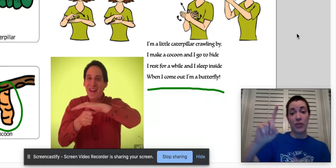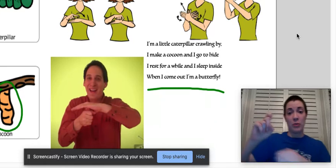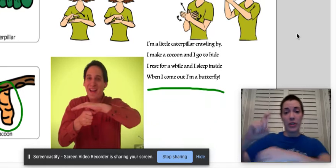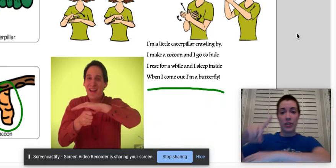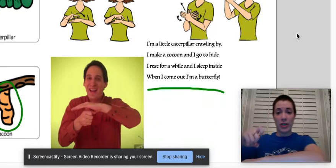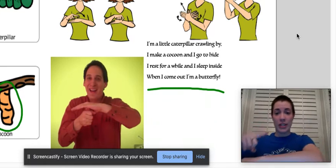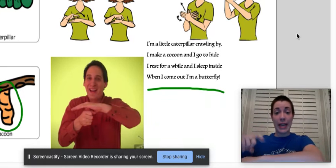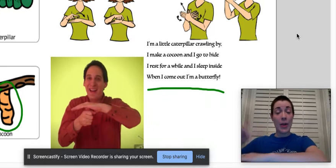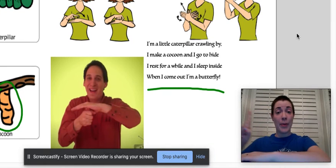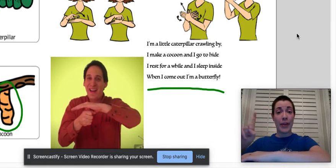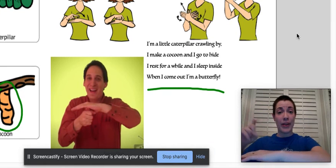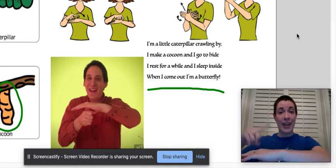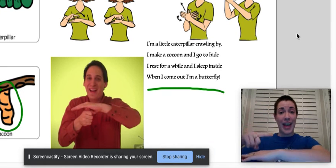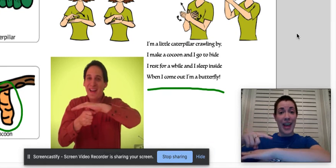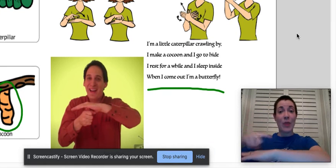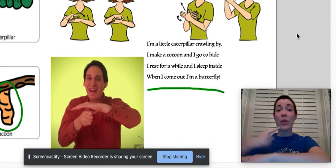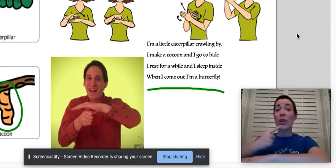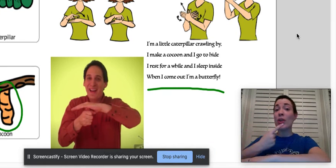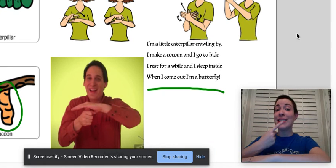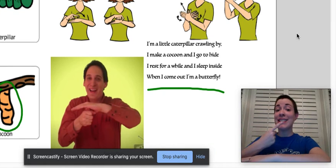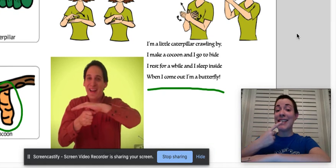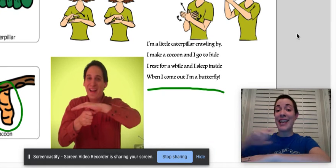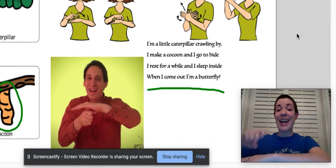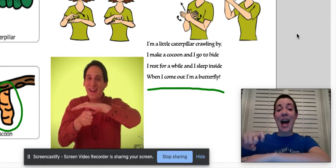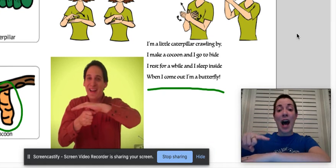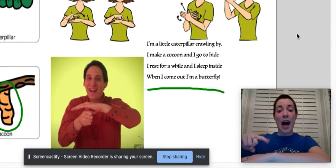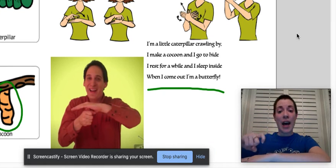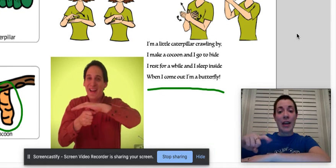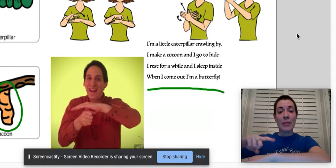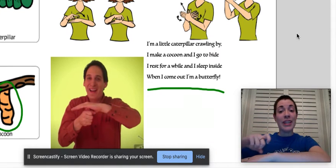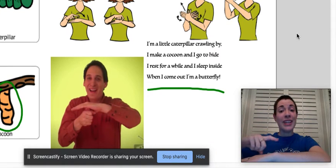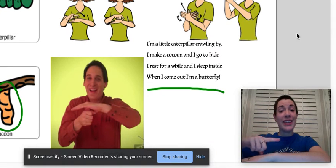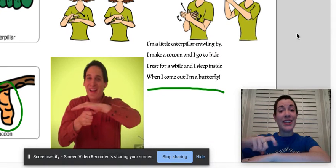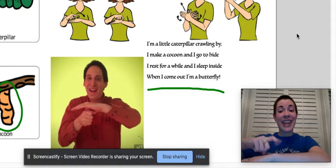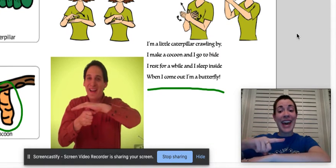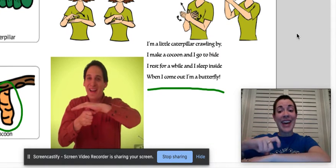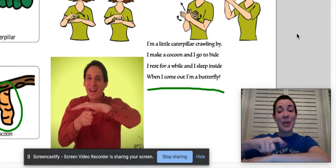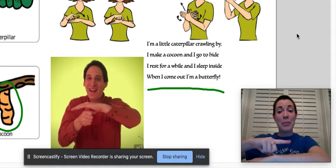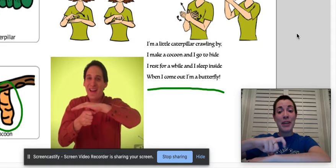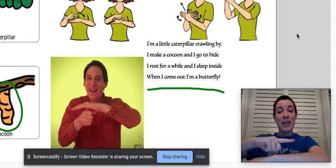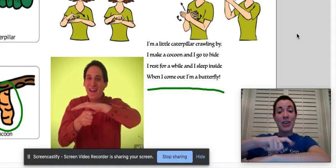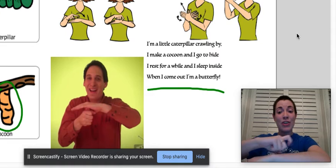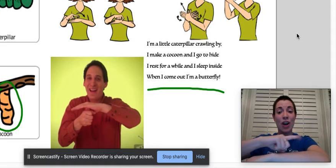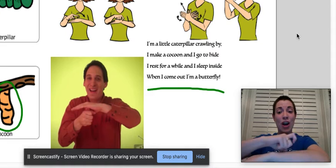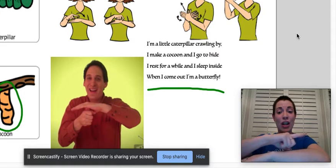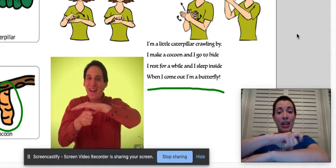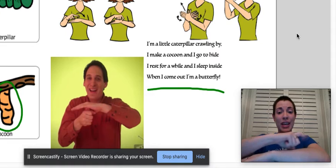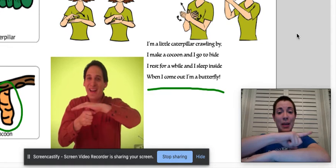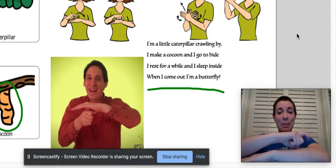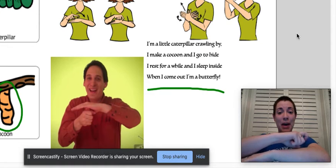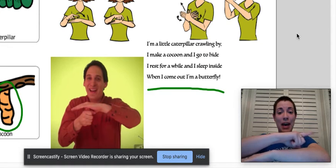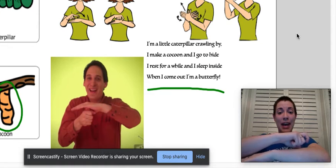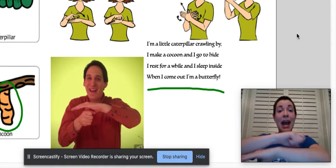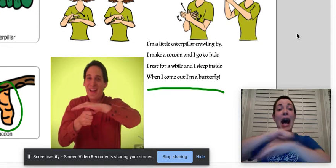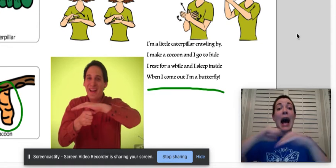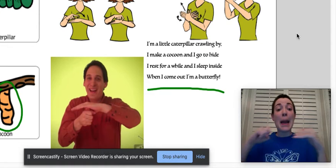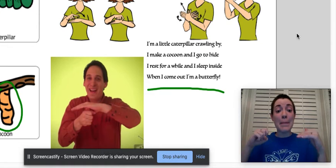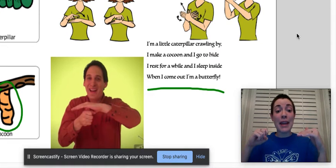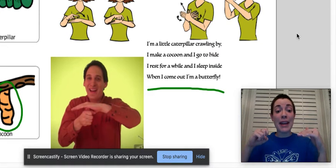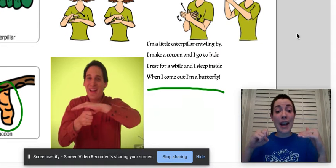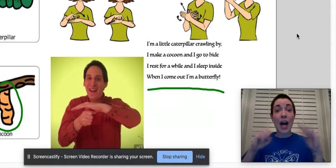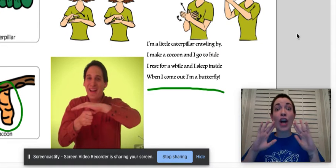first, we're going to start as a caterpillar, and we're going to sing, I'm a little caterpillar crawling by.